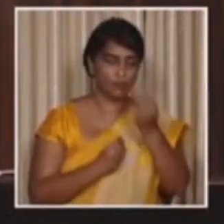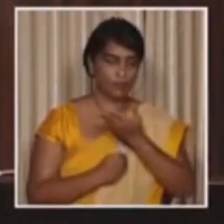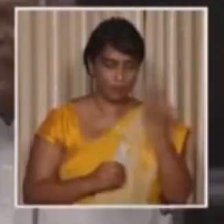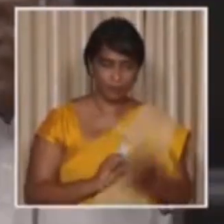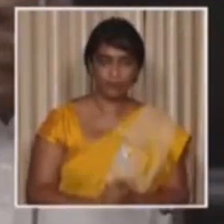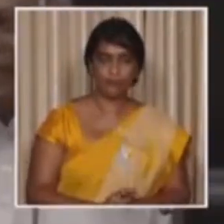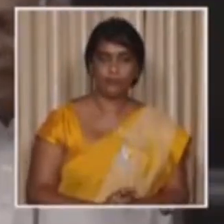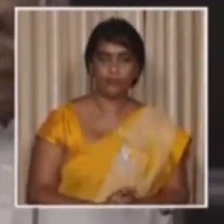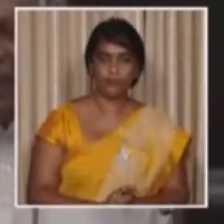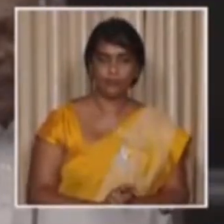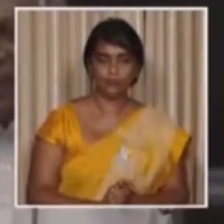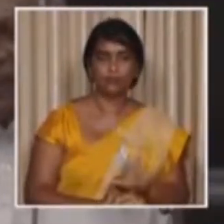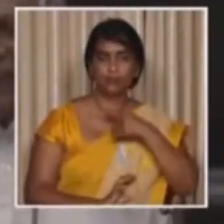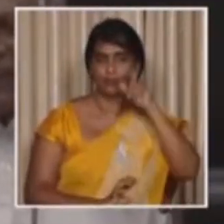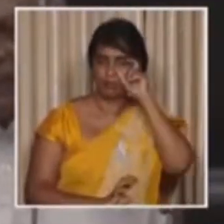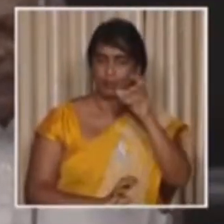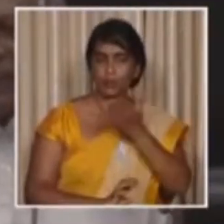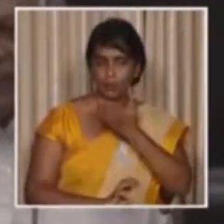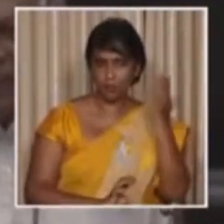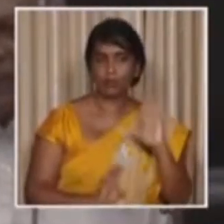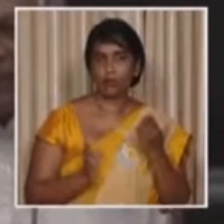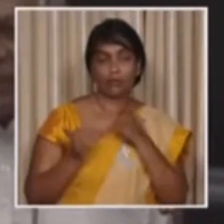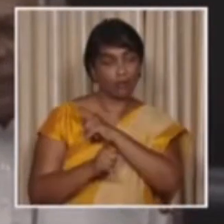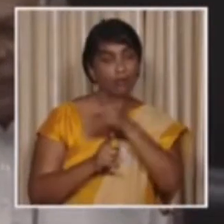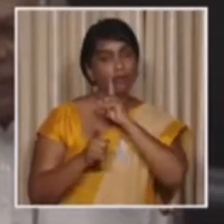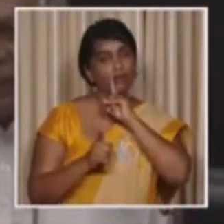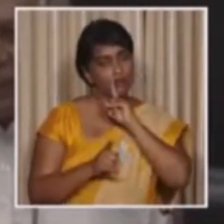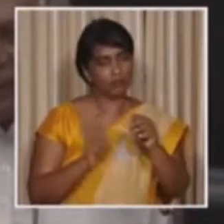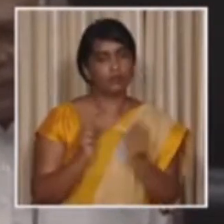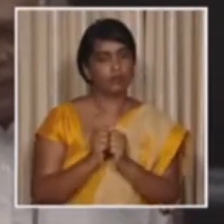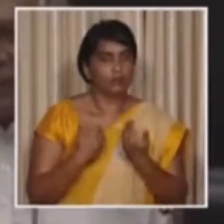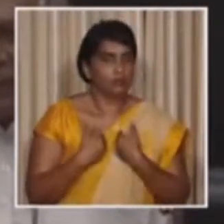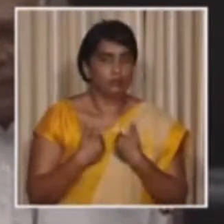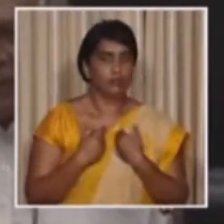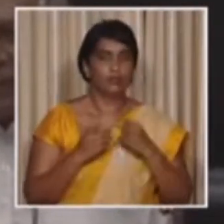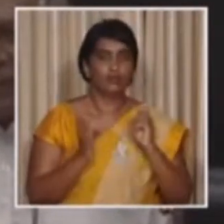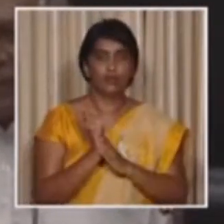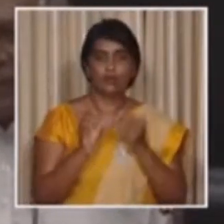considered, but that you all have to do. I am not a member. Certainly in the committee of selections, you all can...